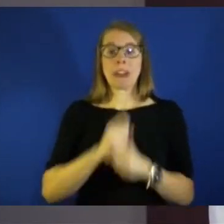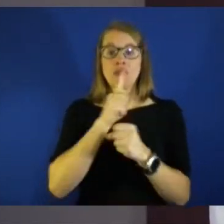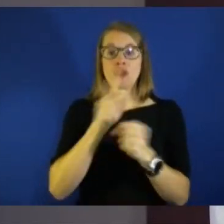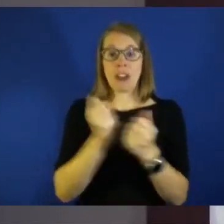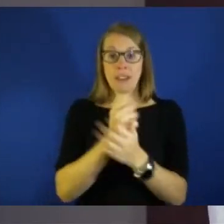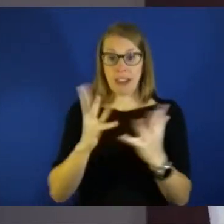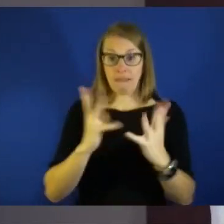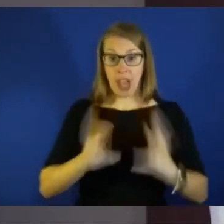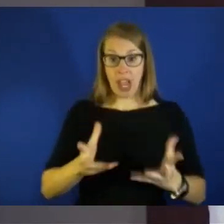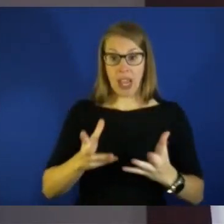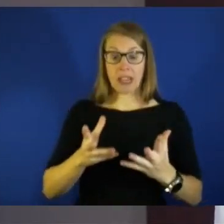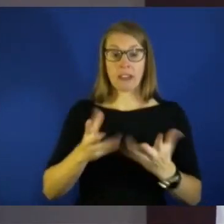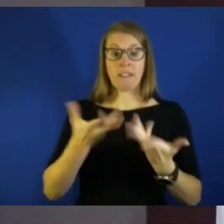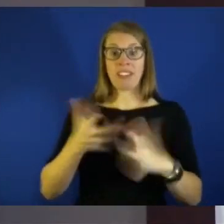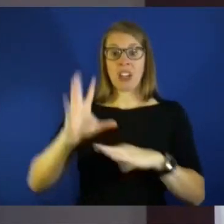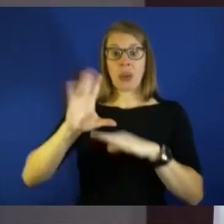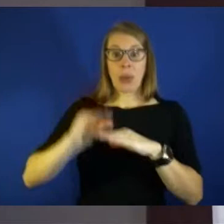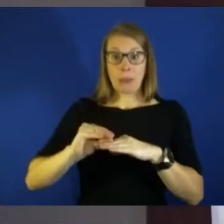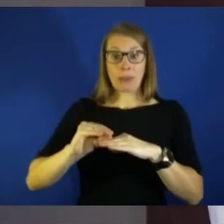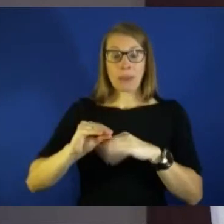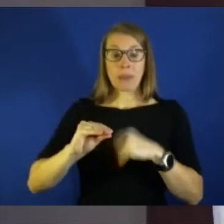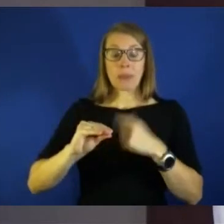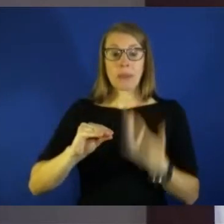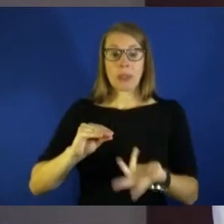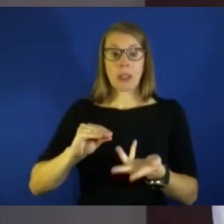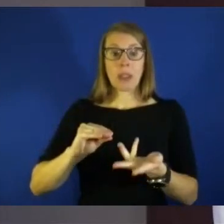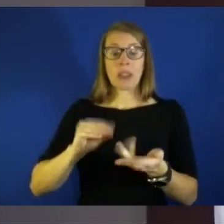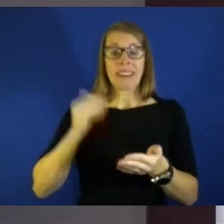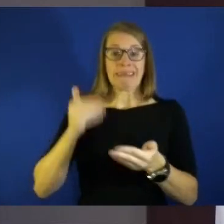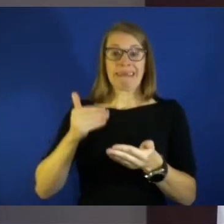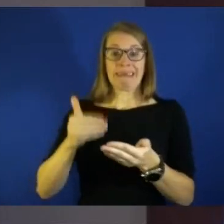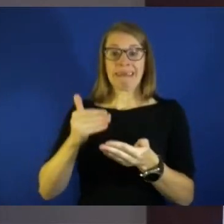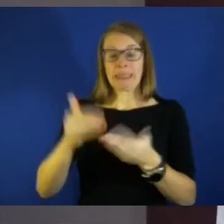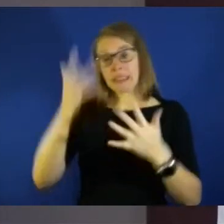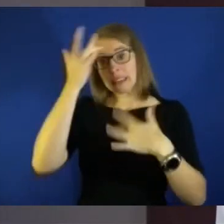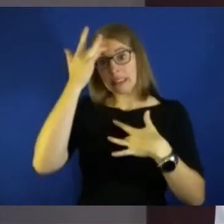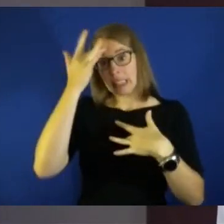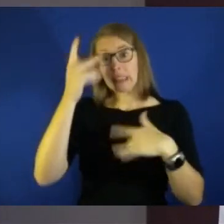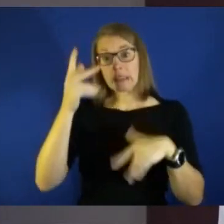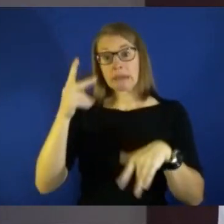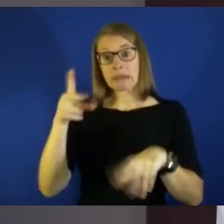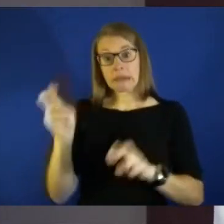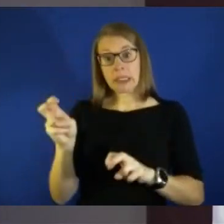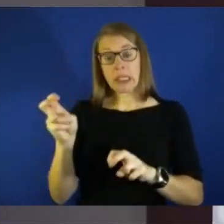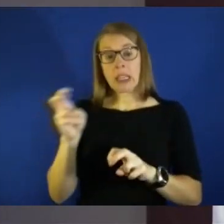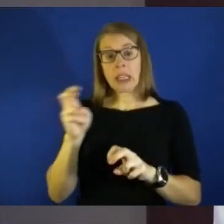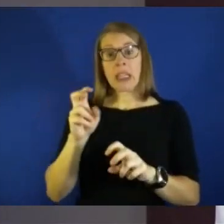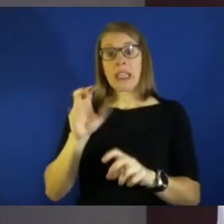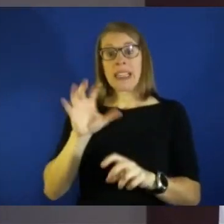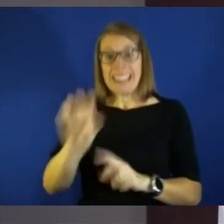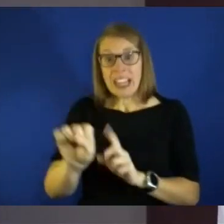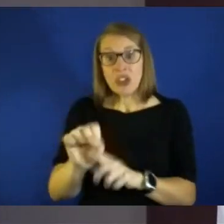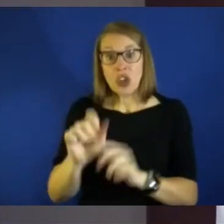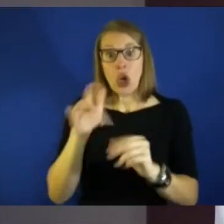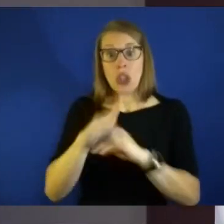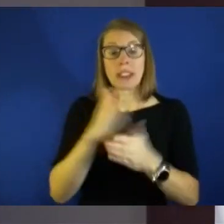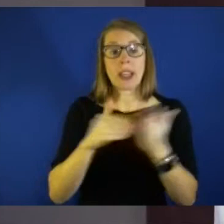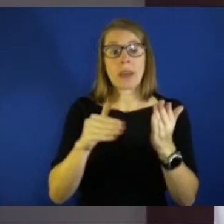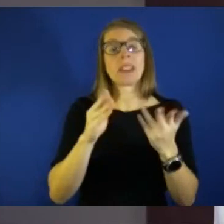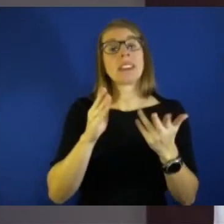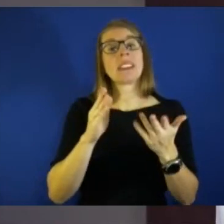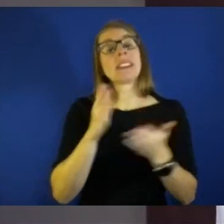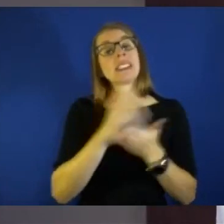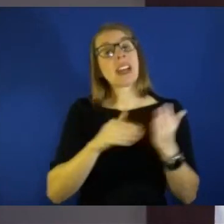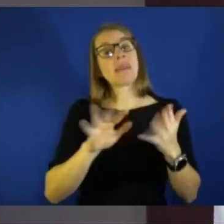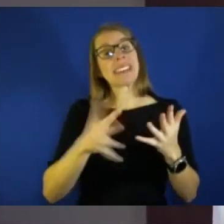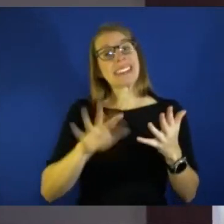people are getting towards being kind of sick. Some not so bad when we're able to get them. That's great. Some are fairly sick, and we actually have to